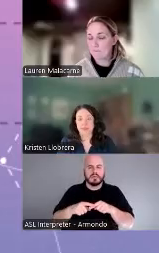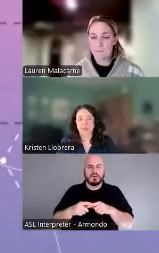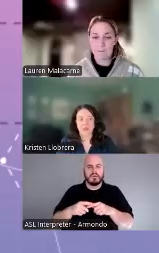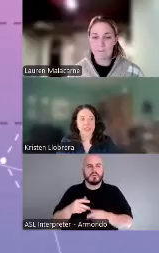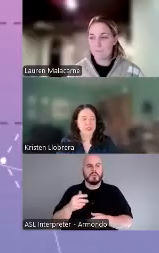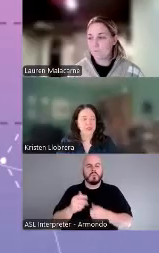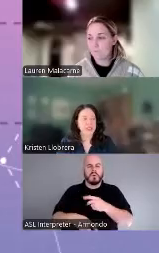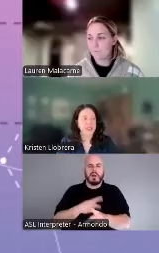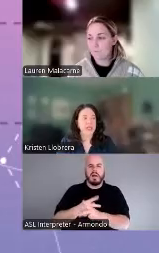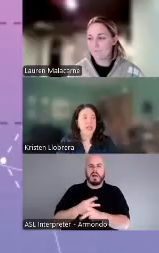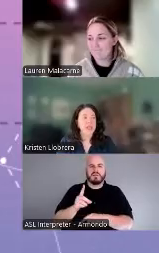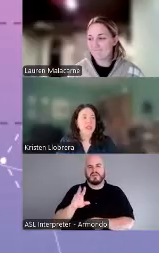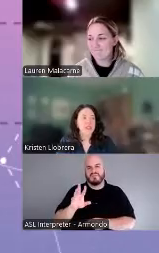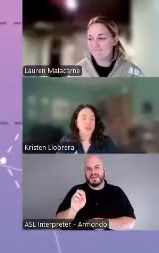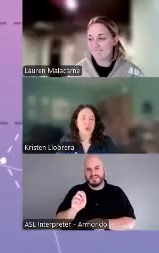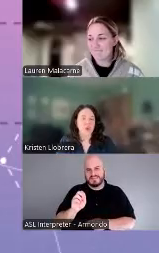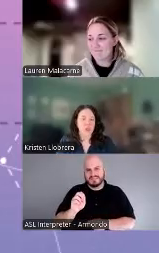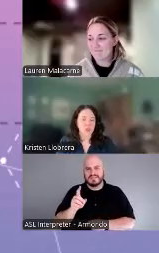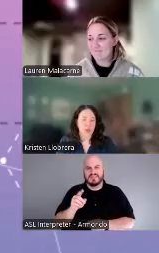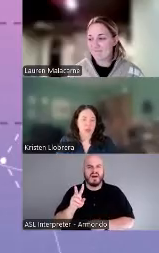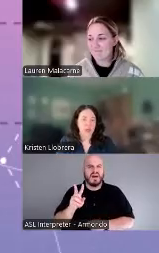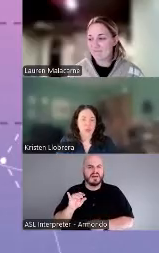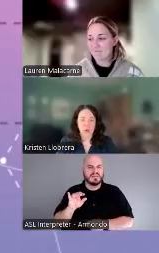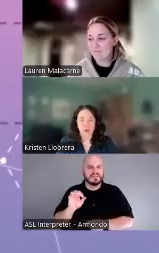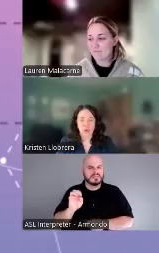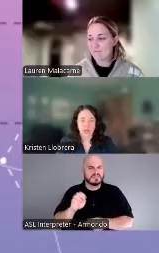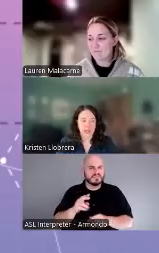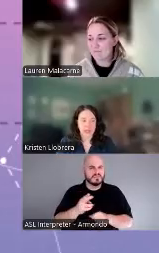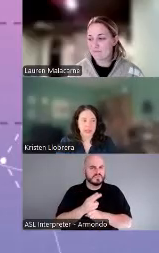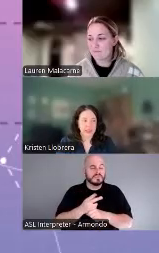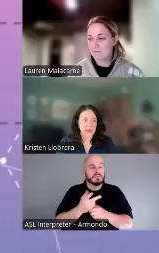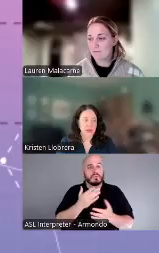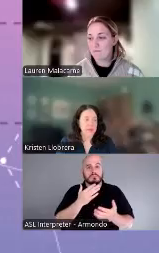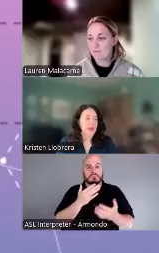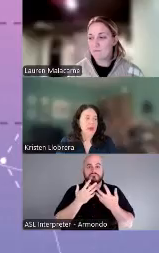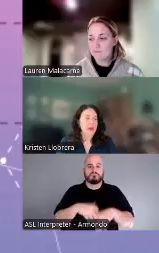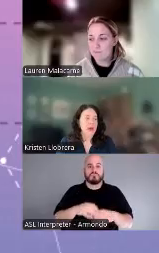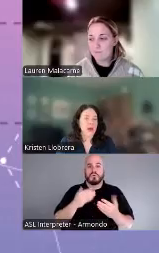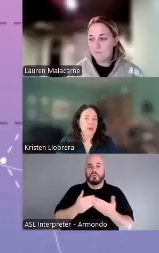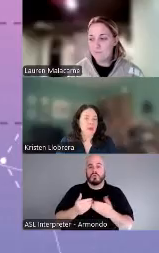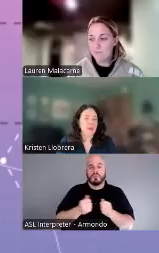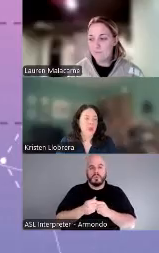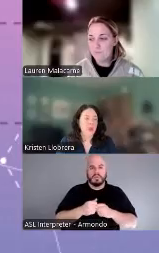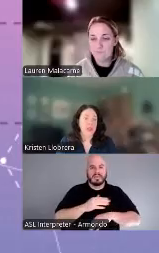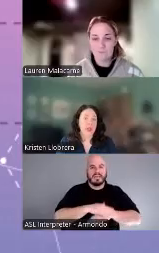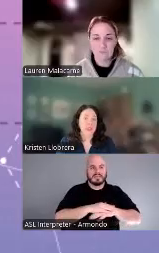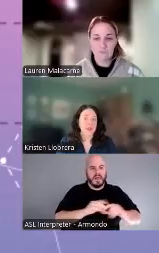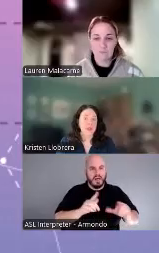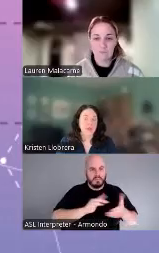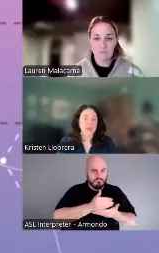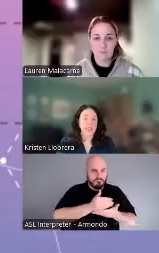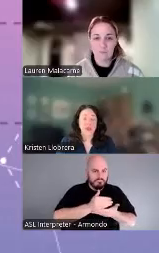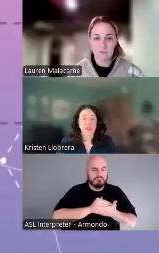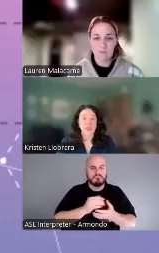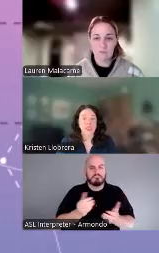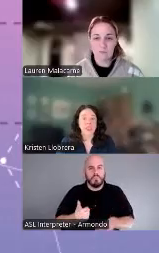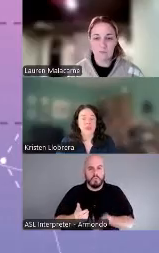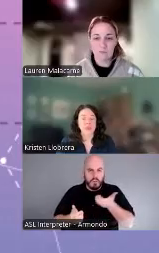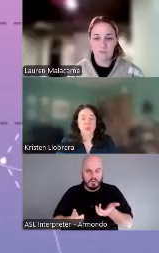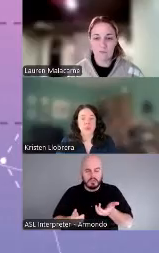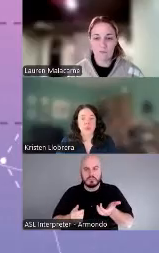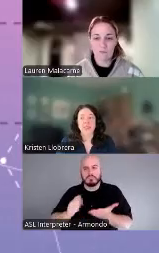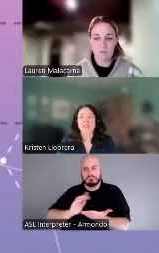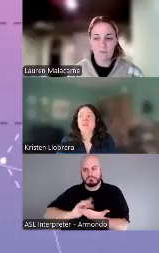what kind of device you're using. So it works well on mobile and desktop. But we also had to make sure that they're